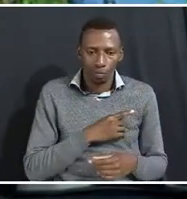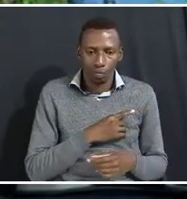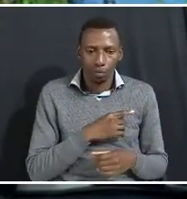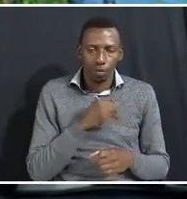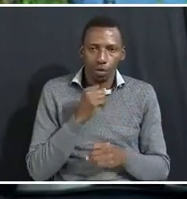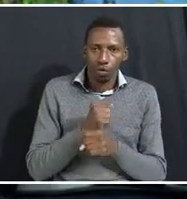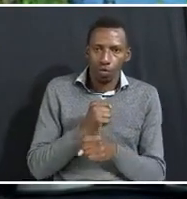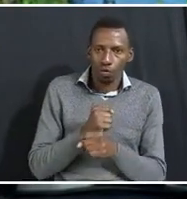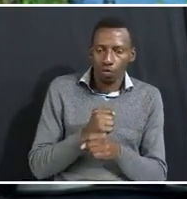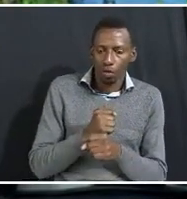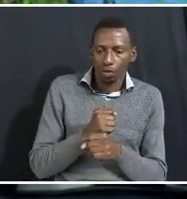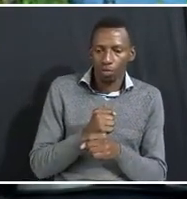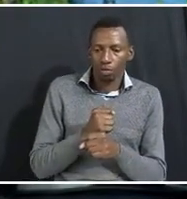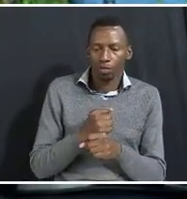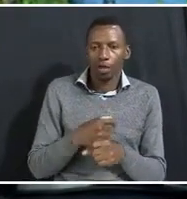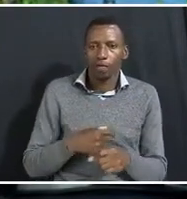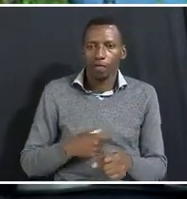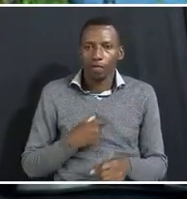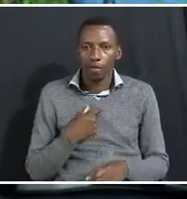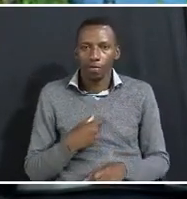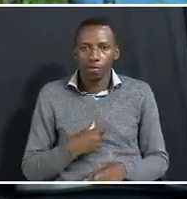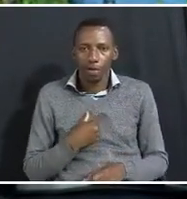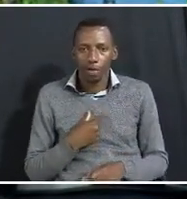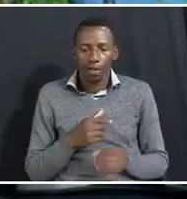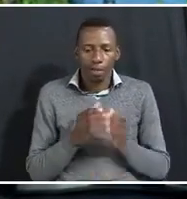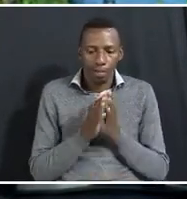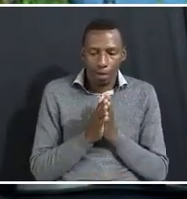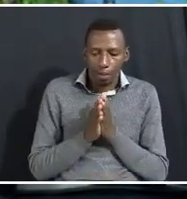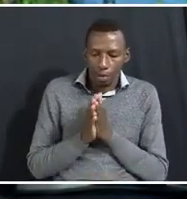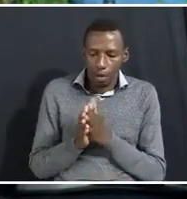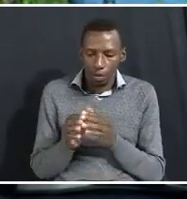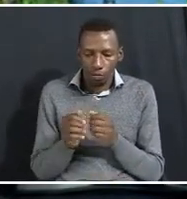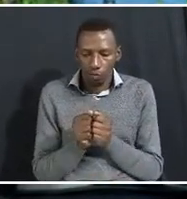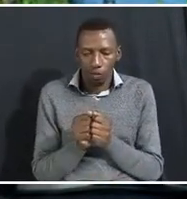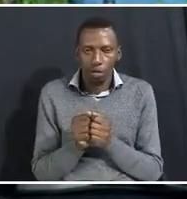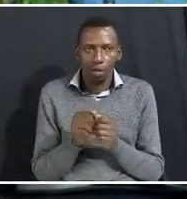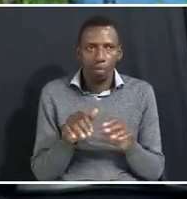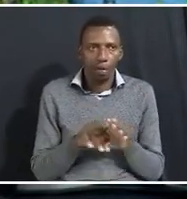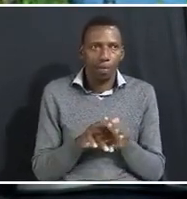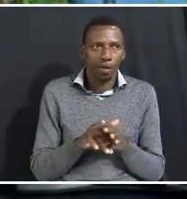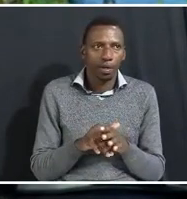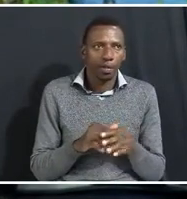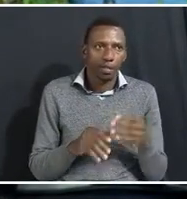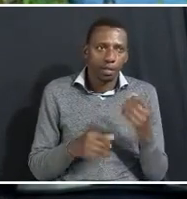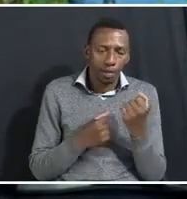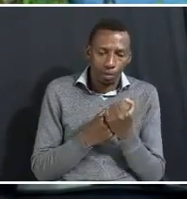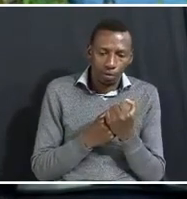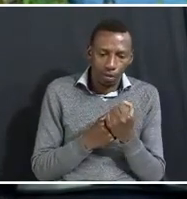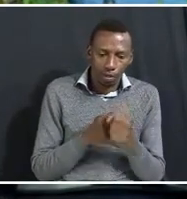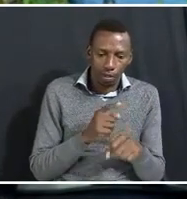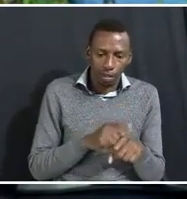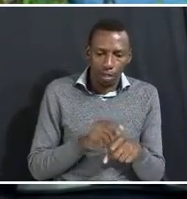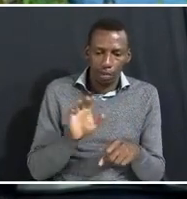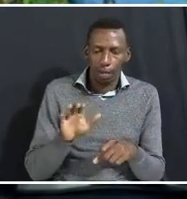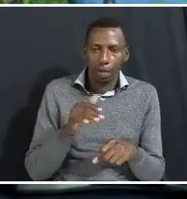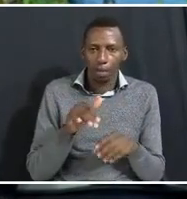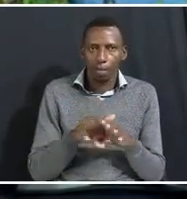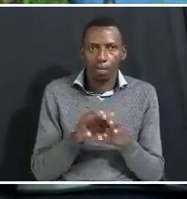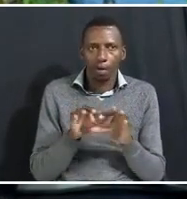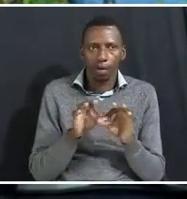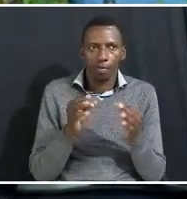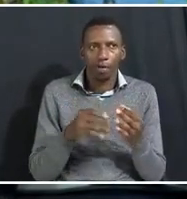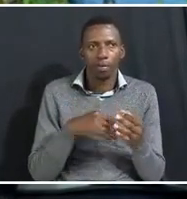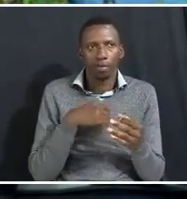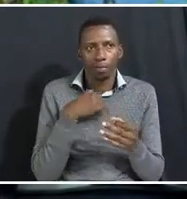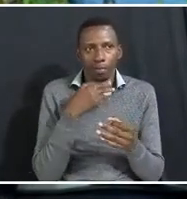doing visitations, praying with members, supporting them when they are probably bereaved and in any other need that they